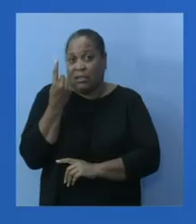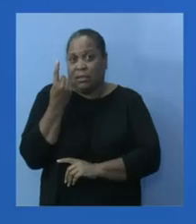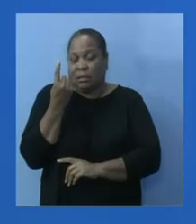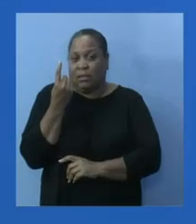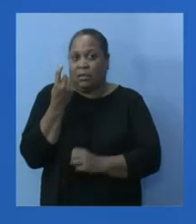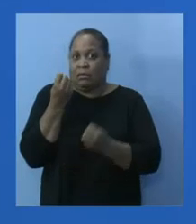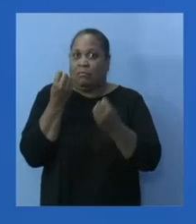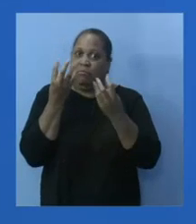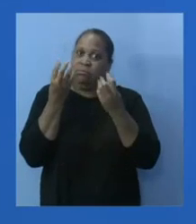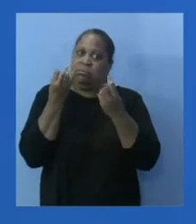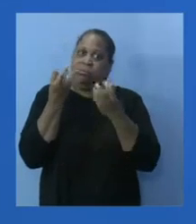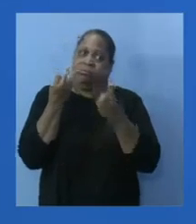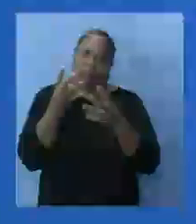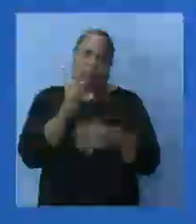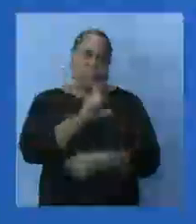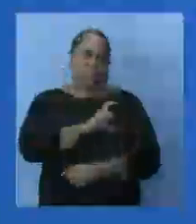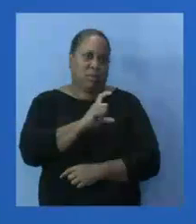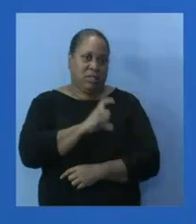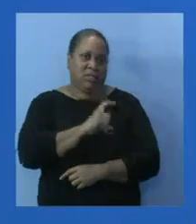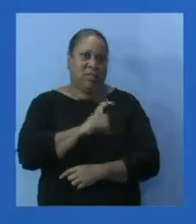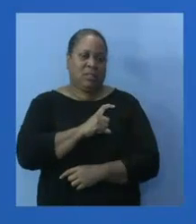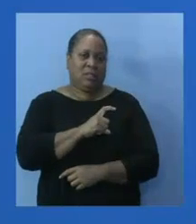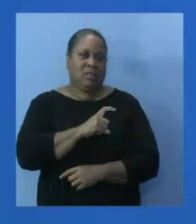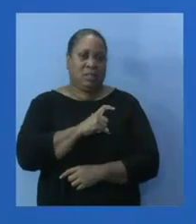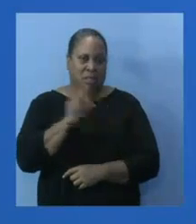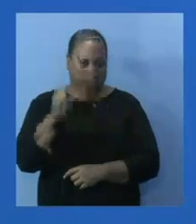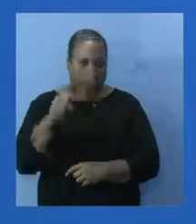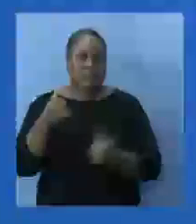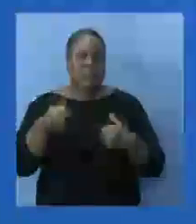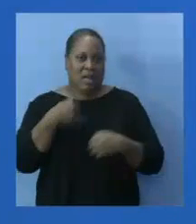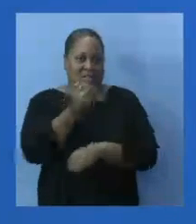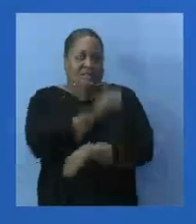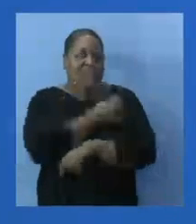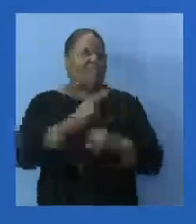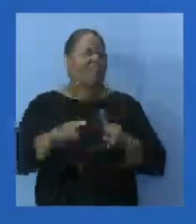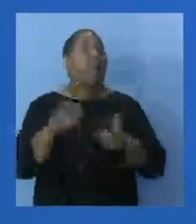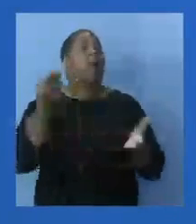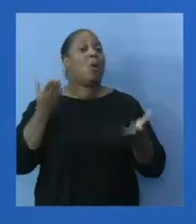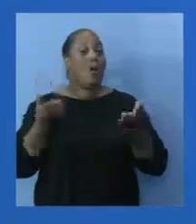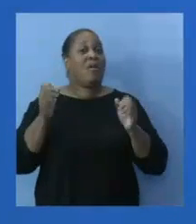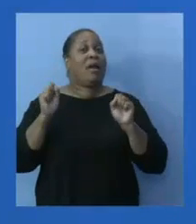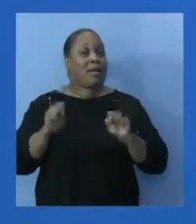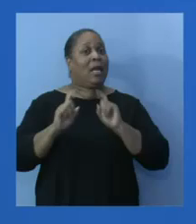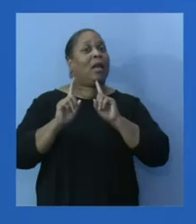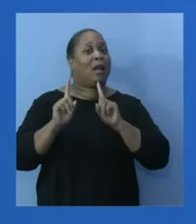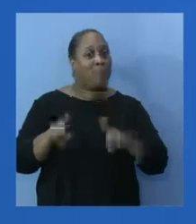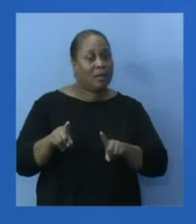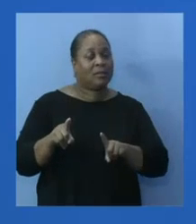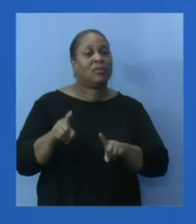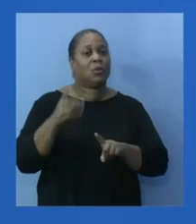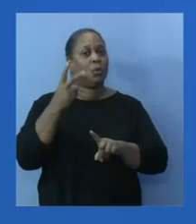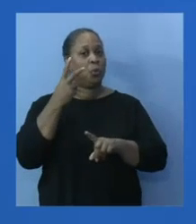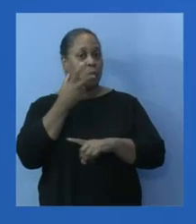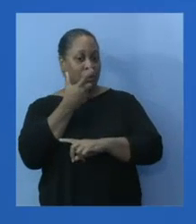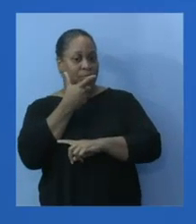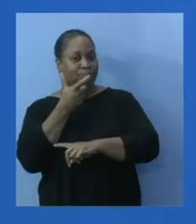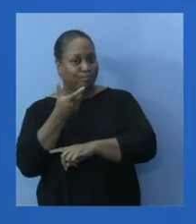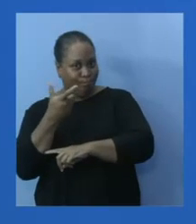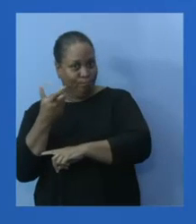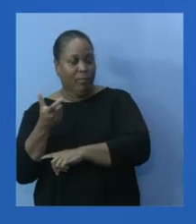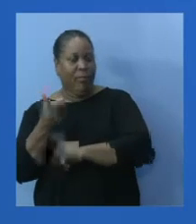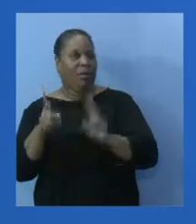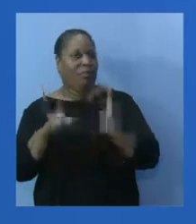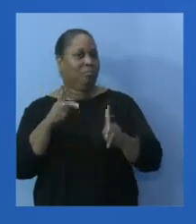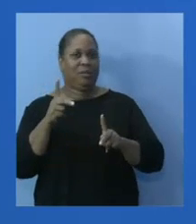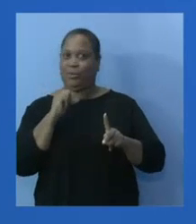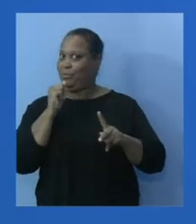a significant amount of police officers that have been vaccinated. However, what I can say is that we have seen on occasions where people